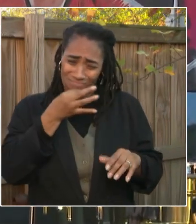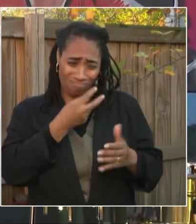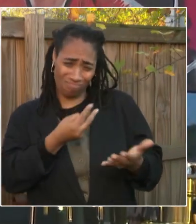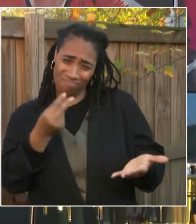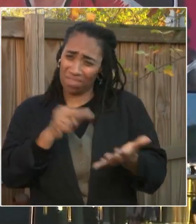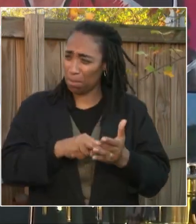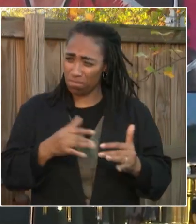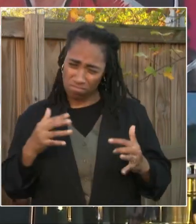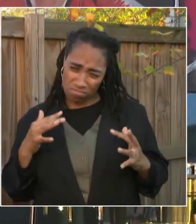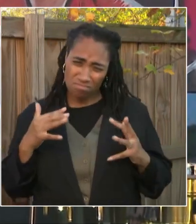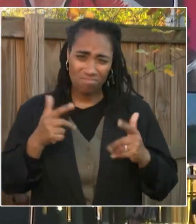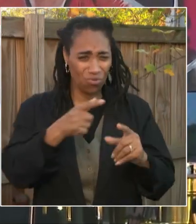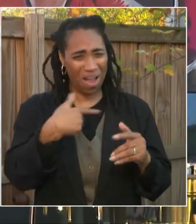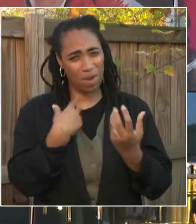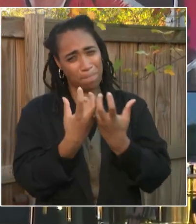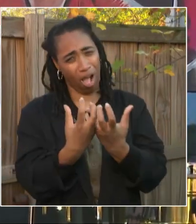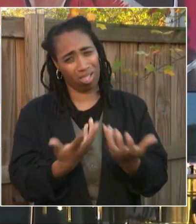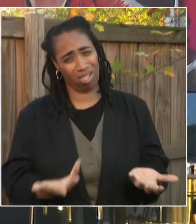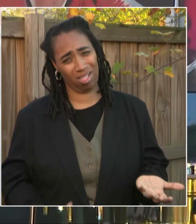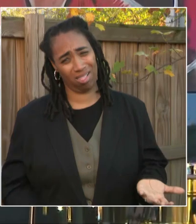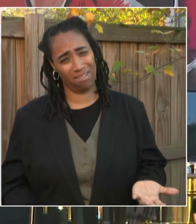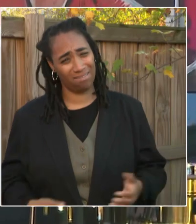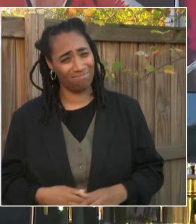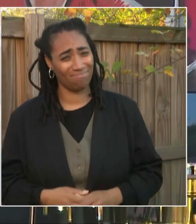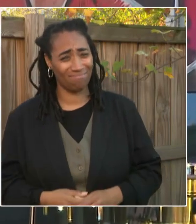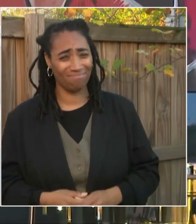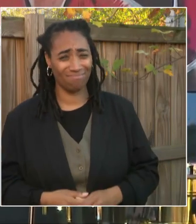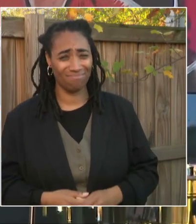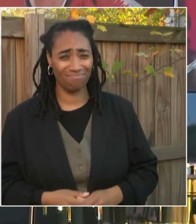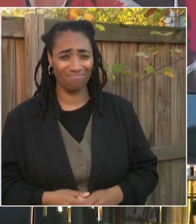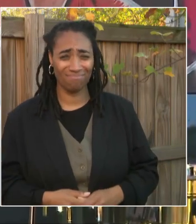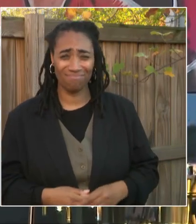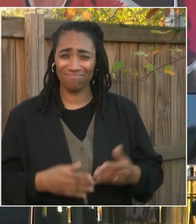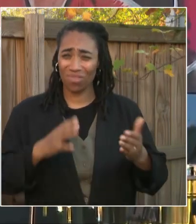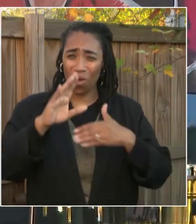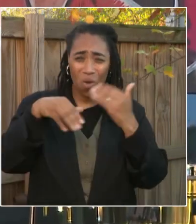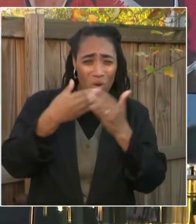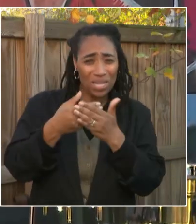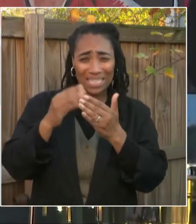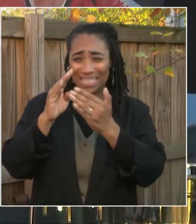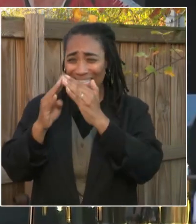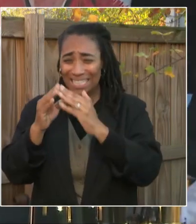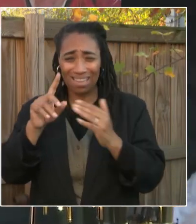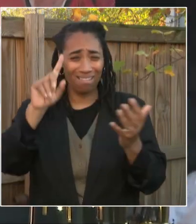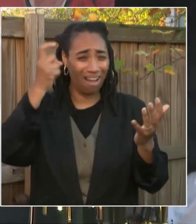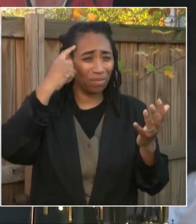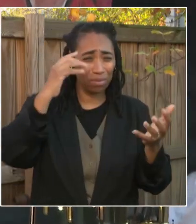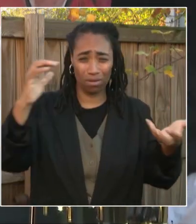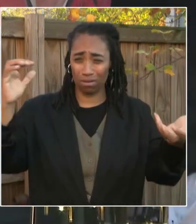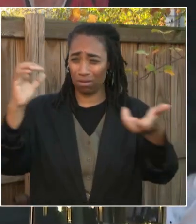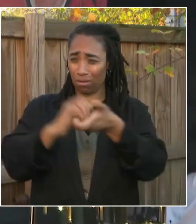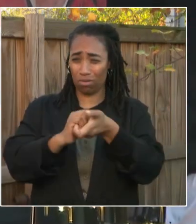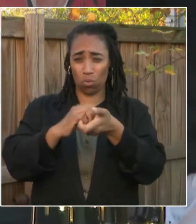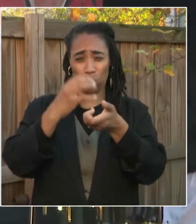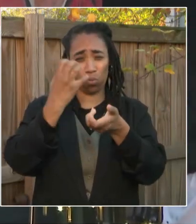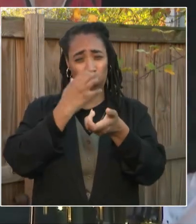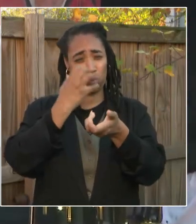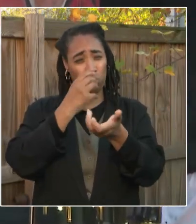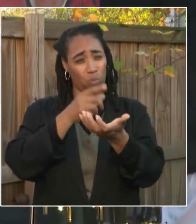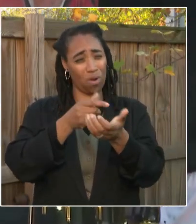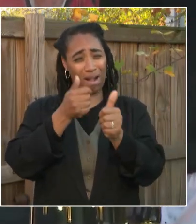time, when the entire city and the government came together and got it right. Because everybody came together to make sure this